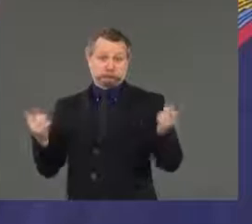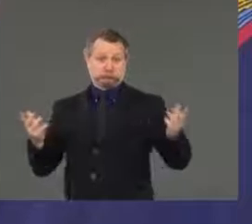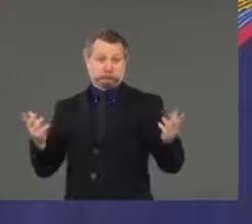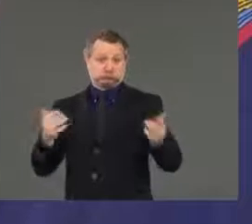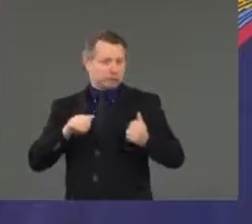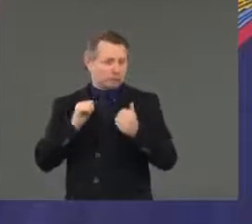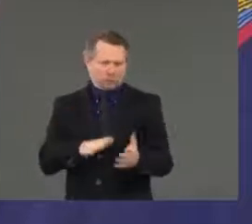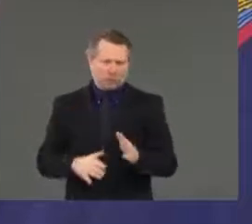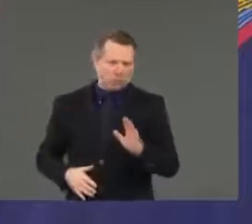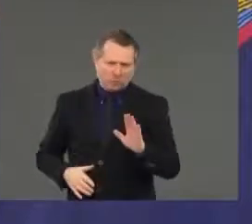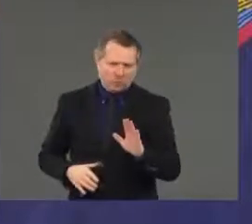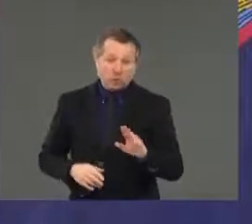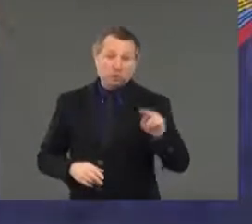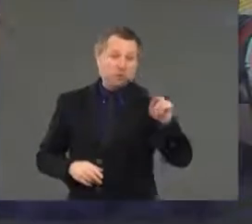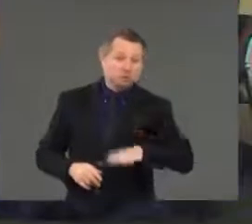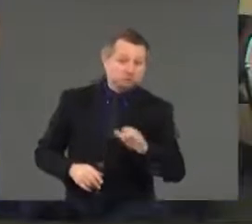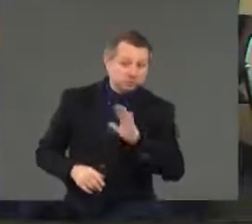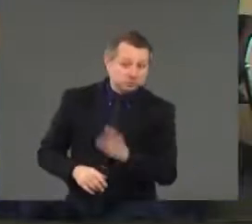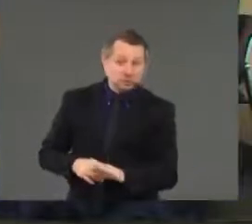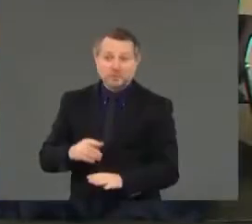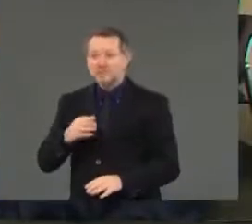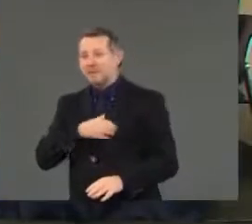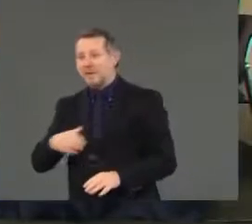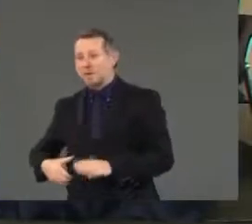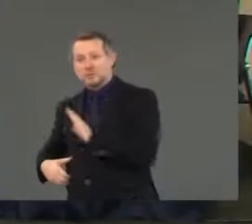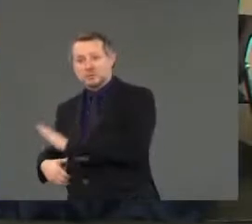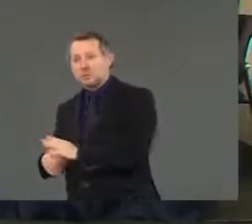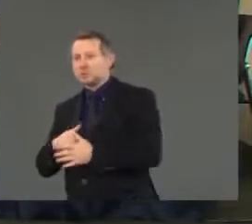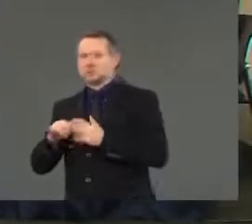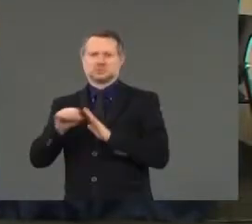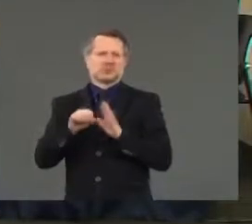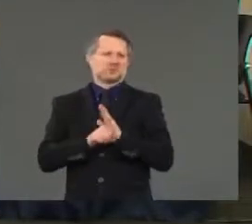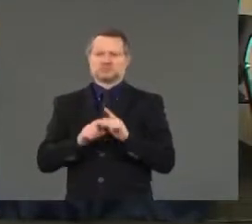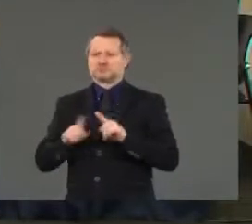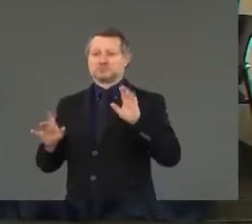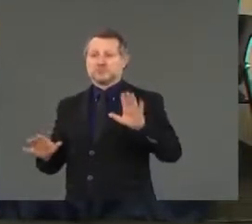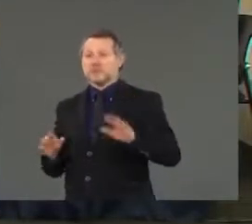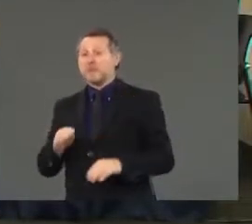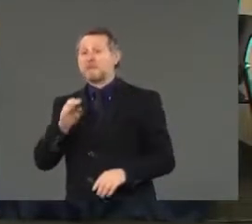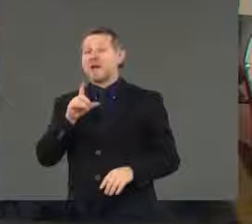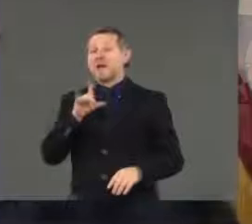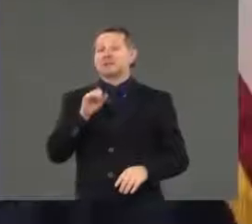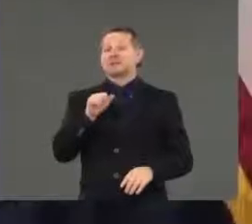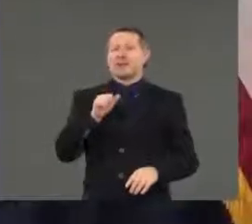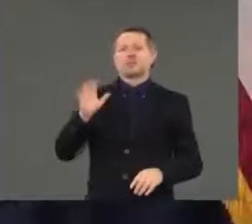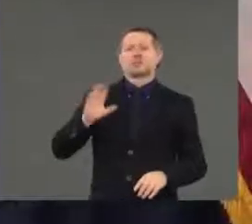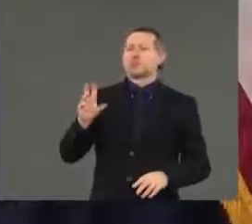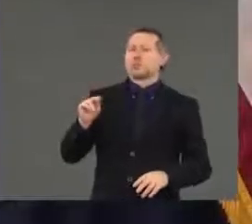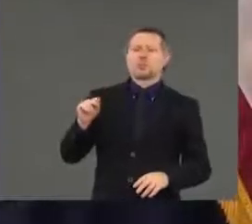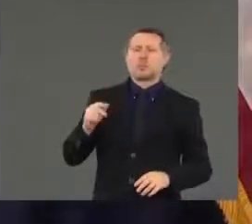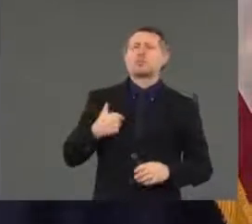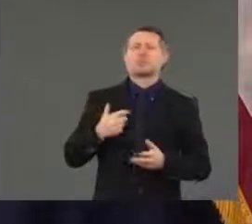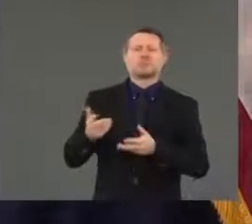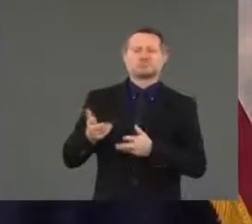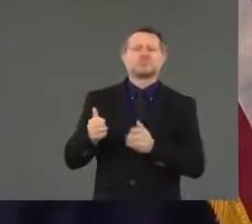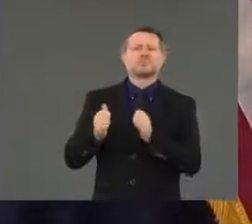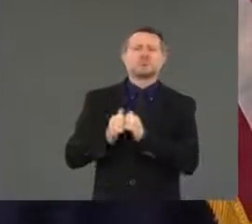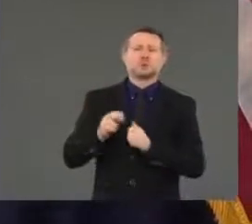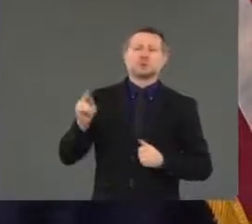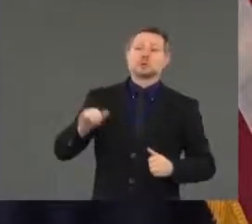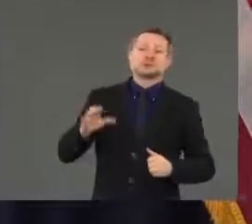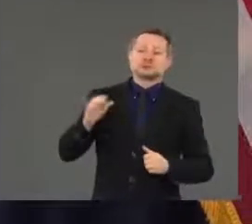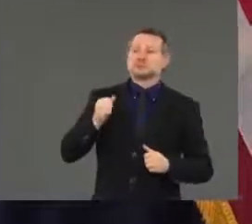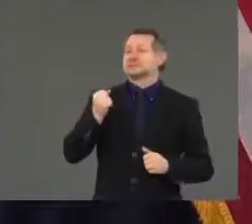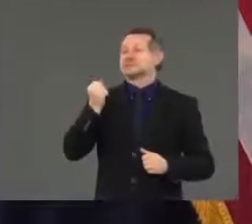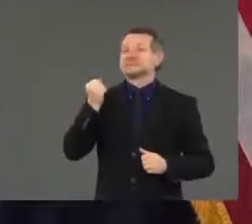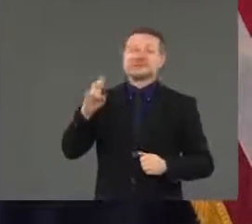between the state and the city. Are you aware of that? No, we speak to the city 17 times a day. We've been in lockstep on everything. The indicators that they laid